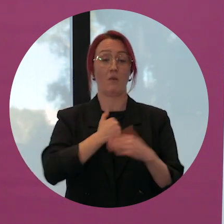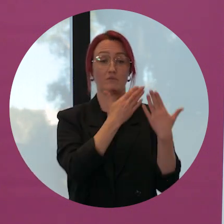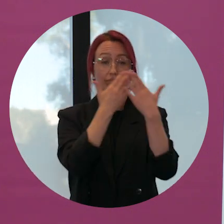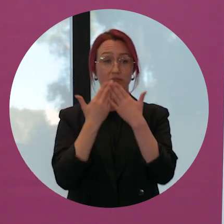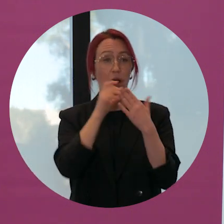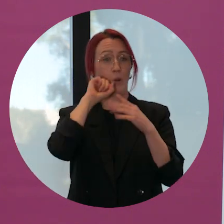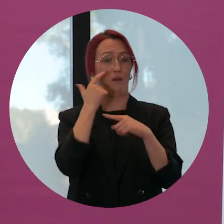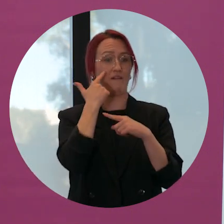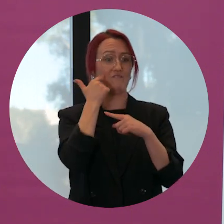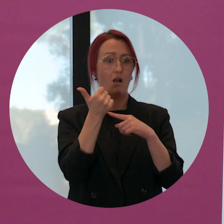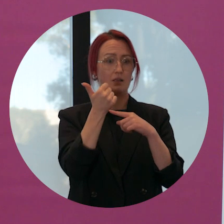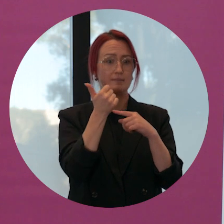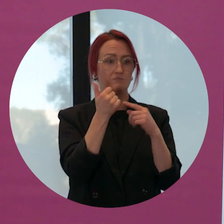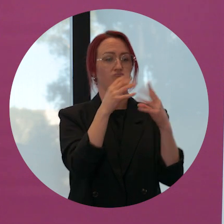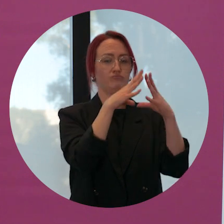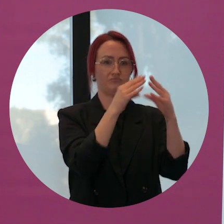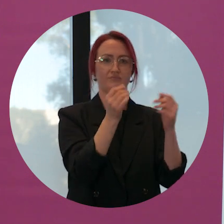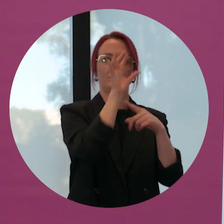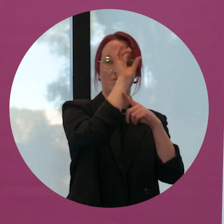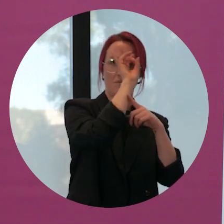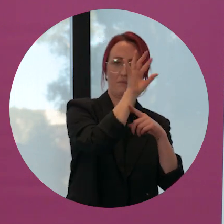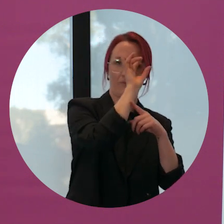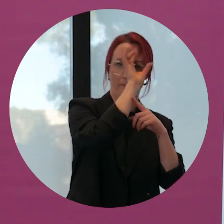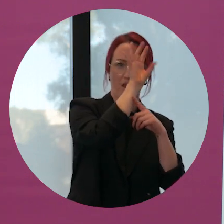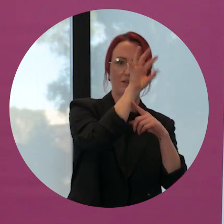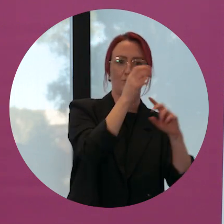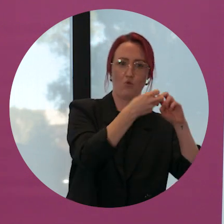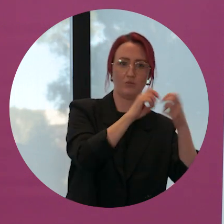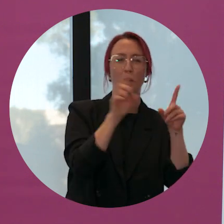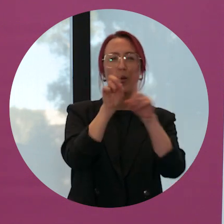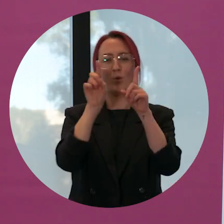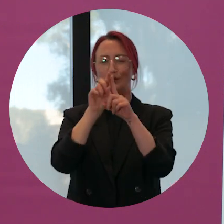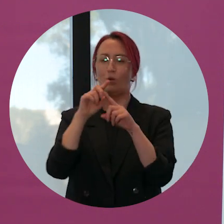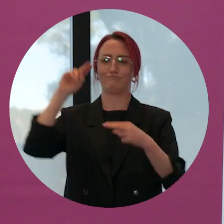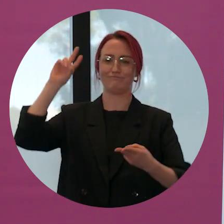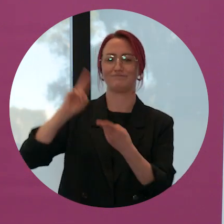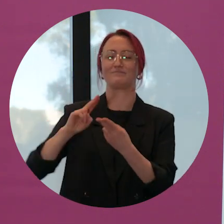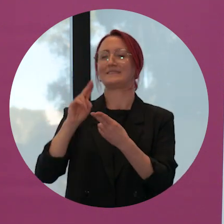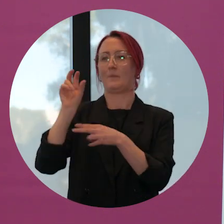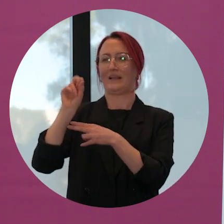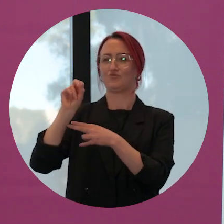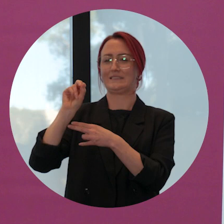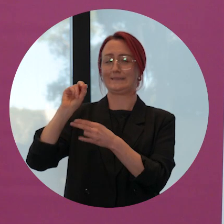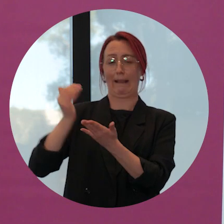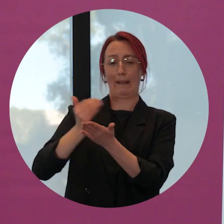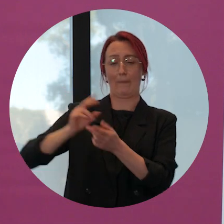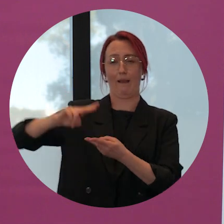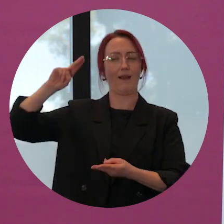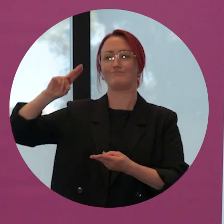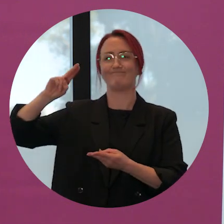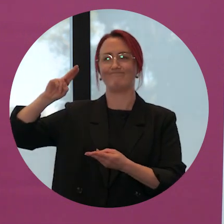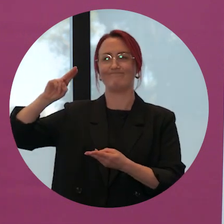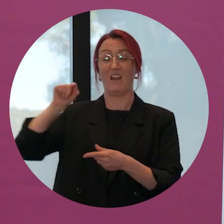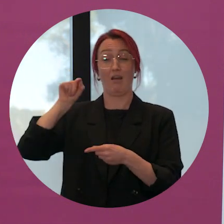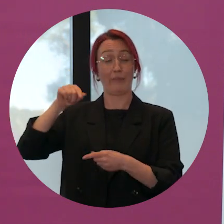but also for waste battery accumulation problem. In other words, dangerous waste problem, which again has several